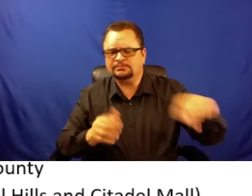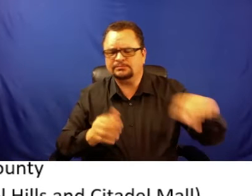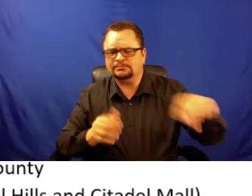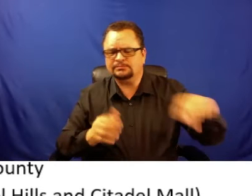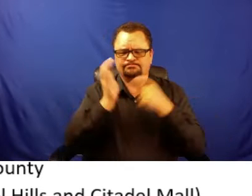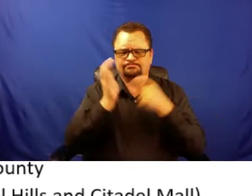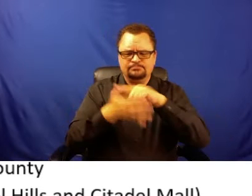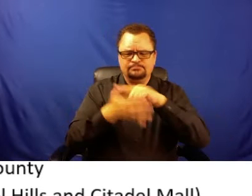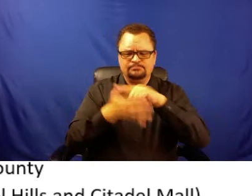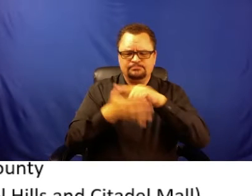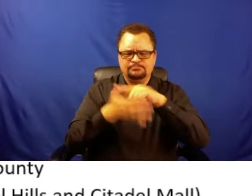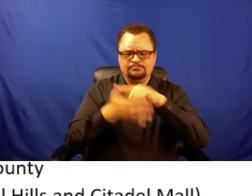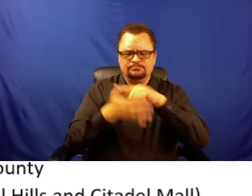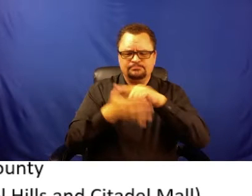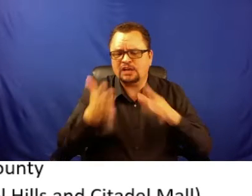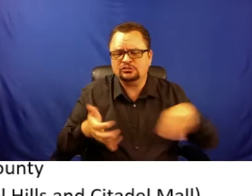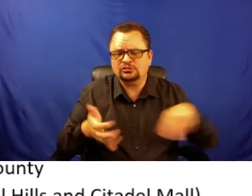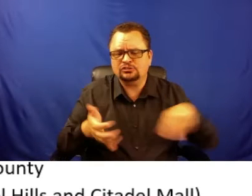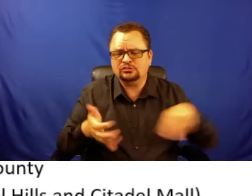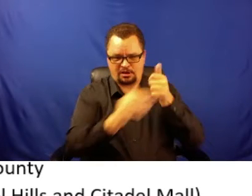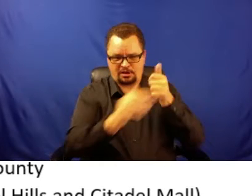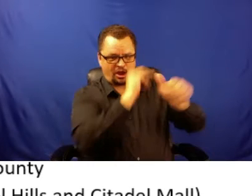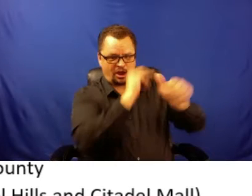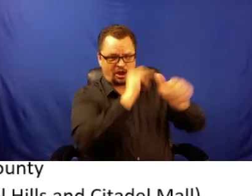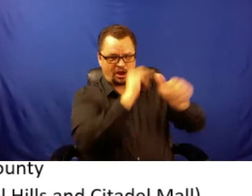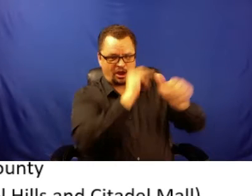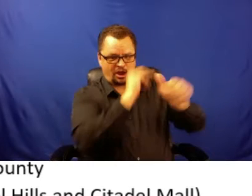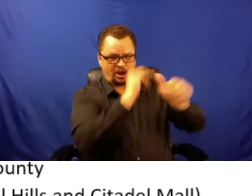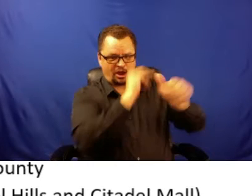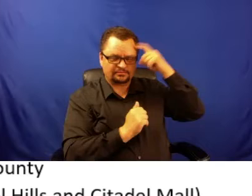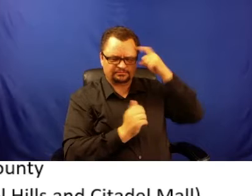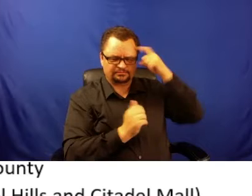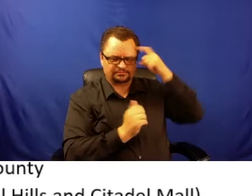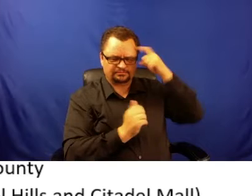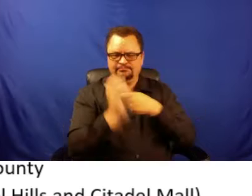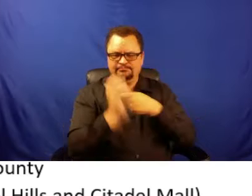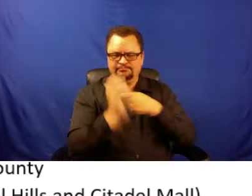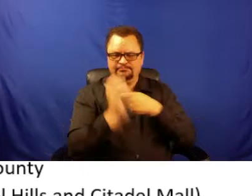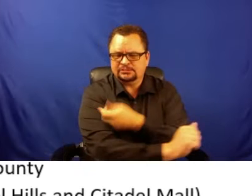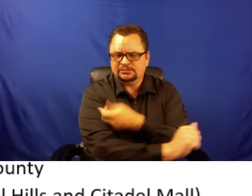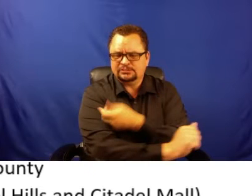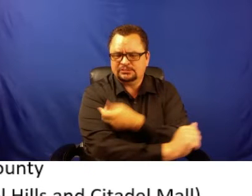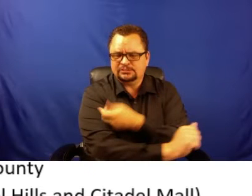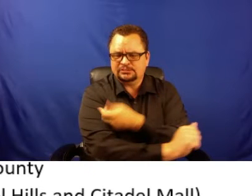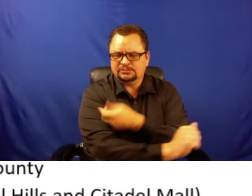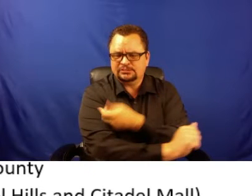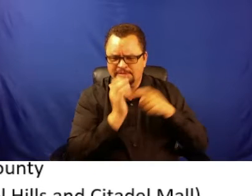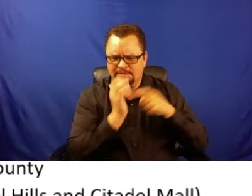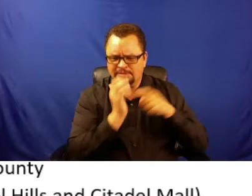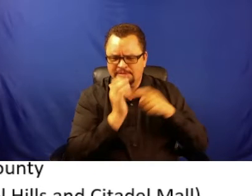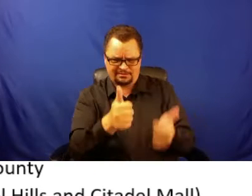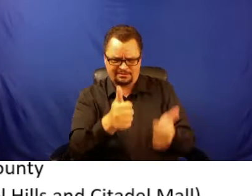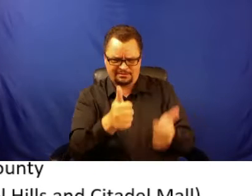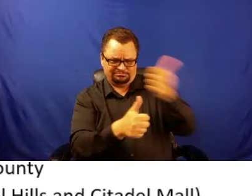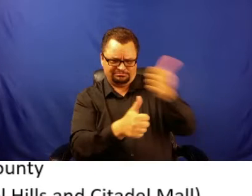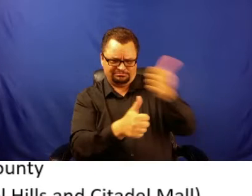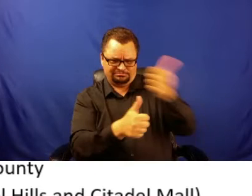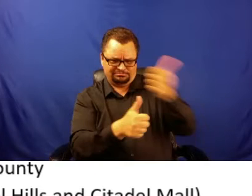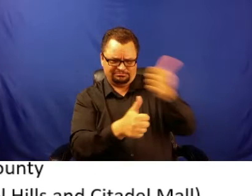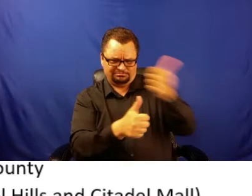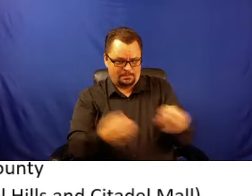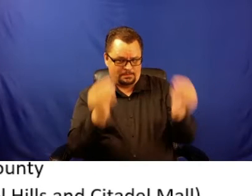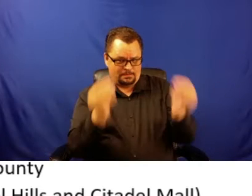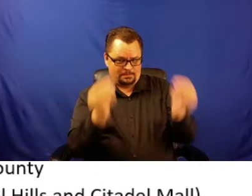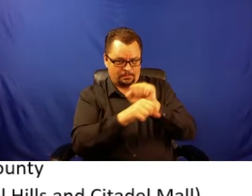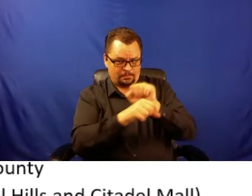employers with 100 or more employees must be either fully vaccinated or get tested. So